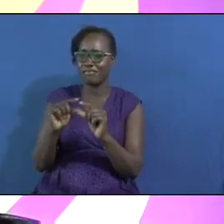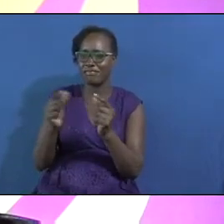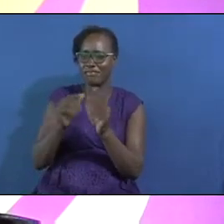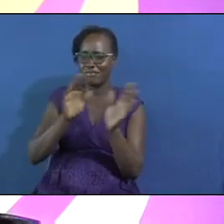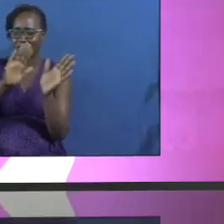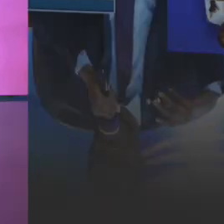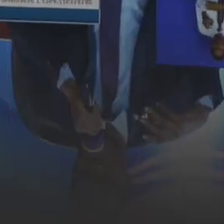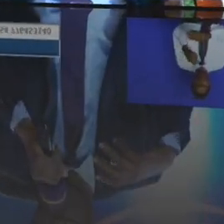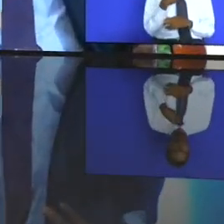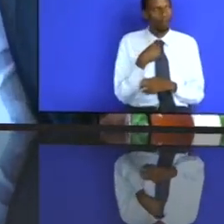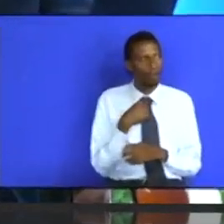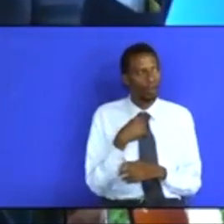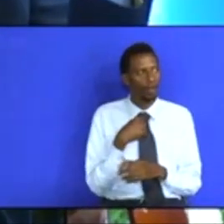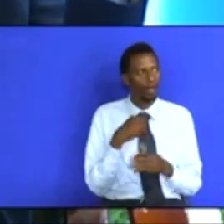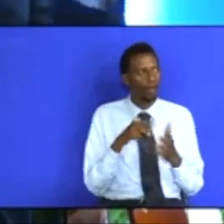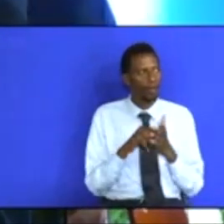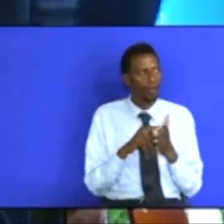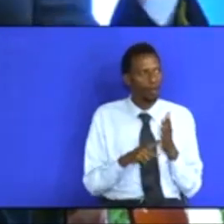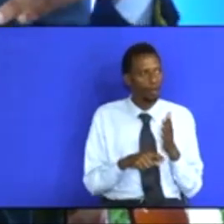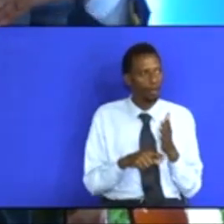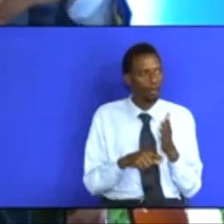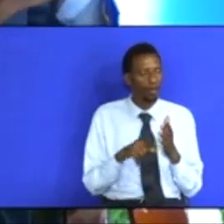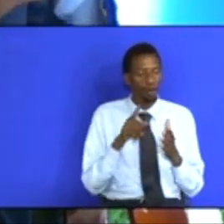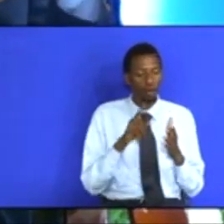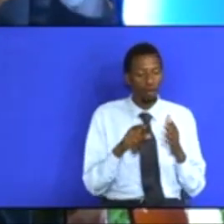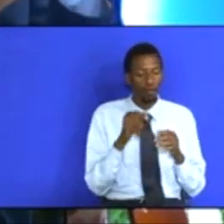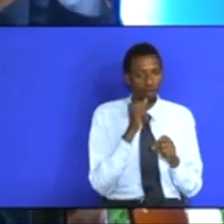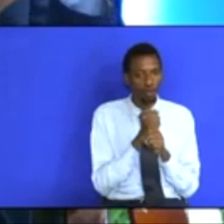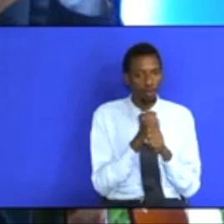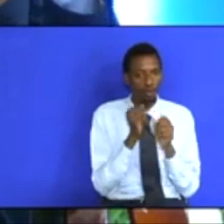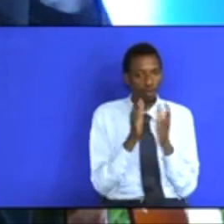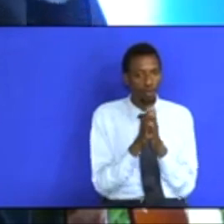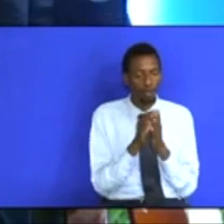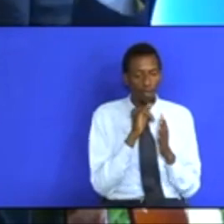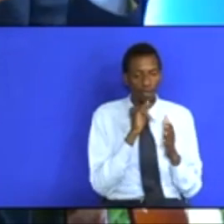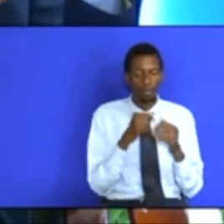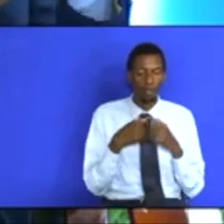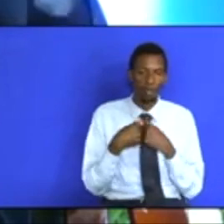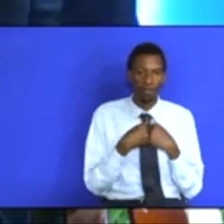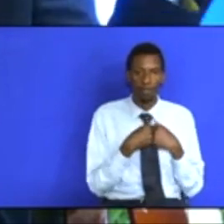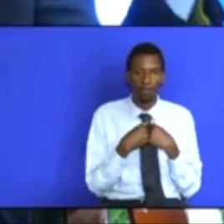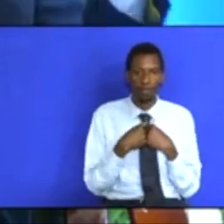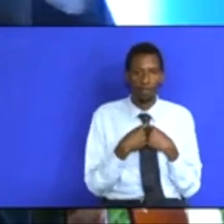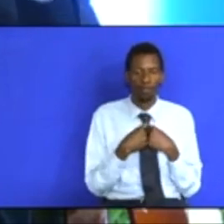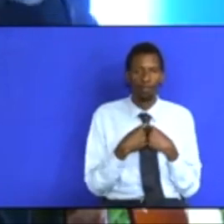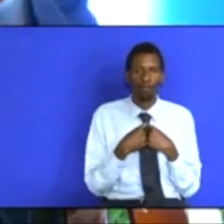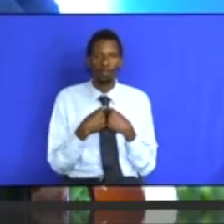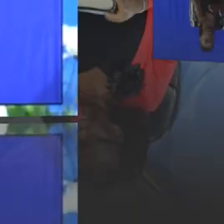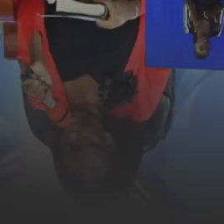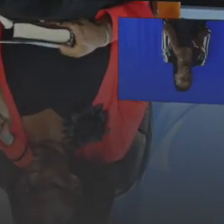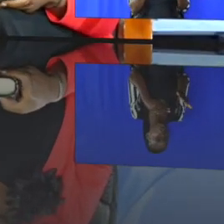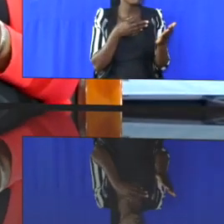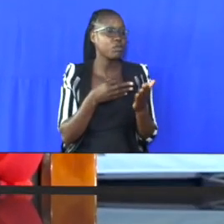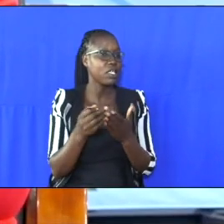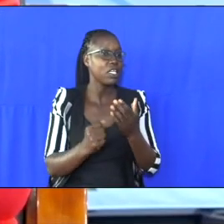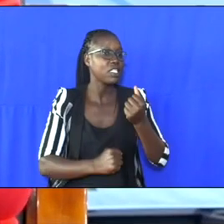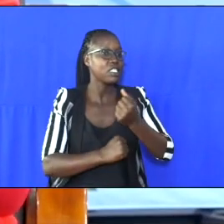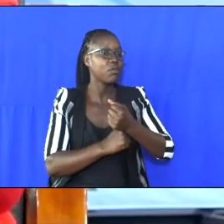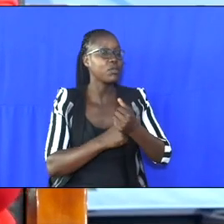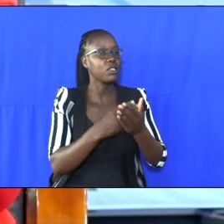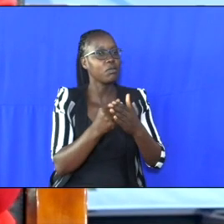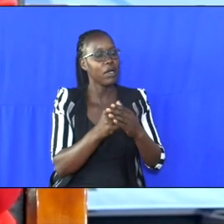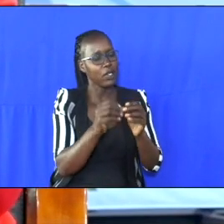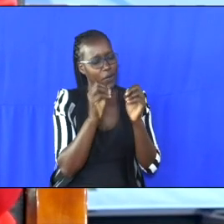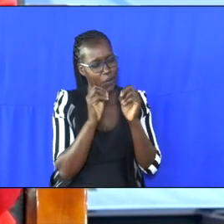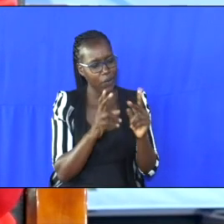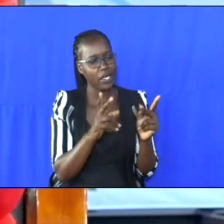been neglected. What you're dealing with is a crisis. And the thing is that none of us is secure. Well,